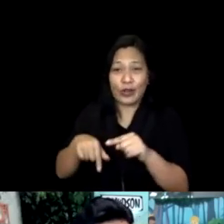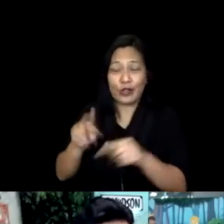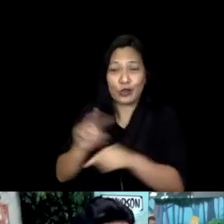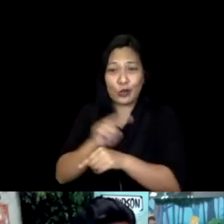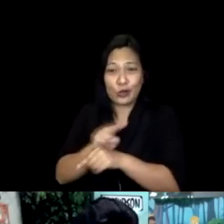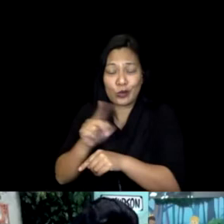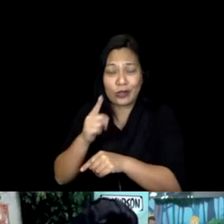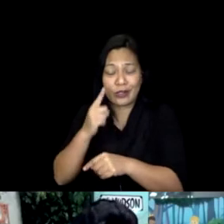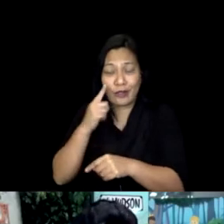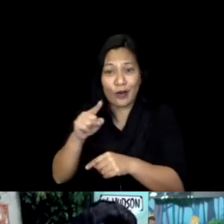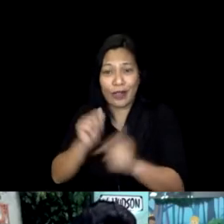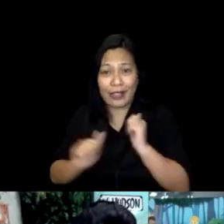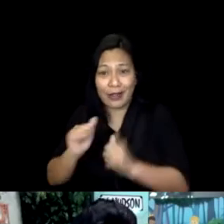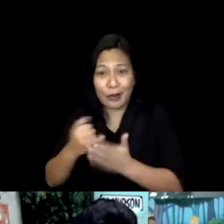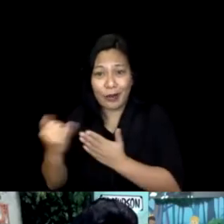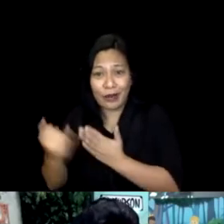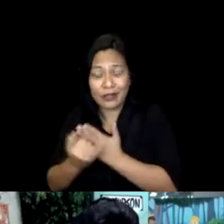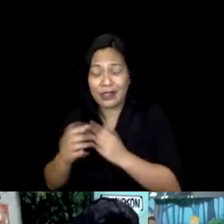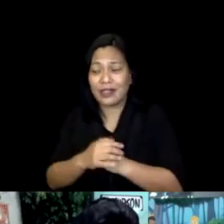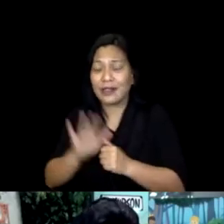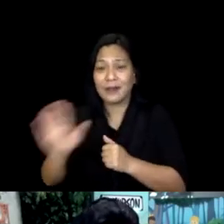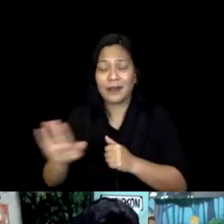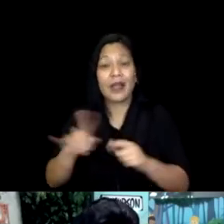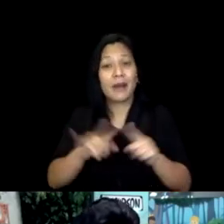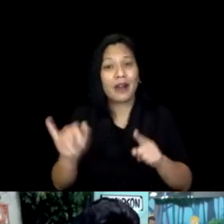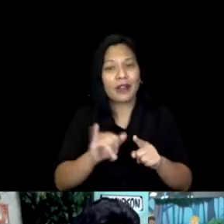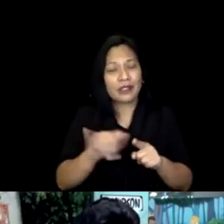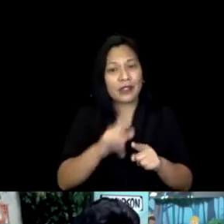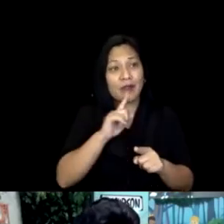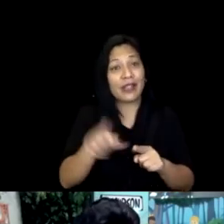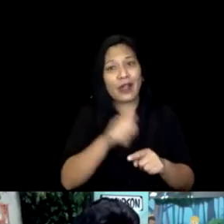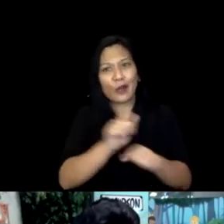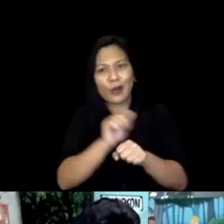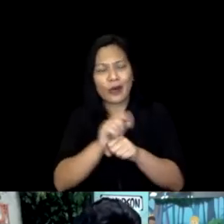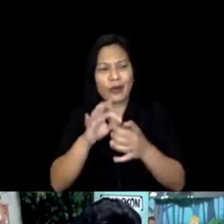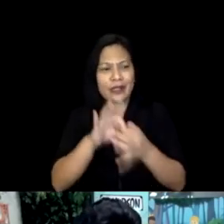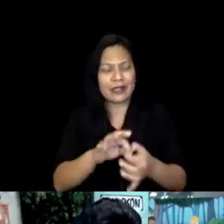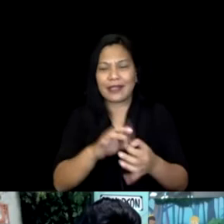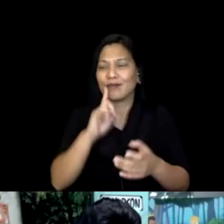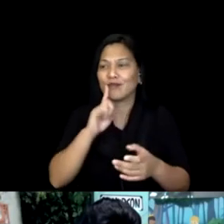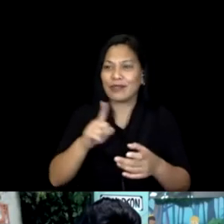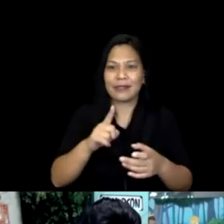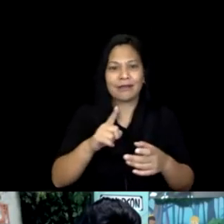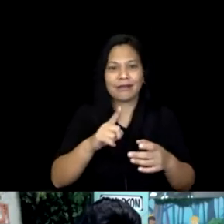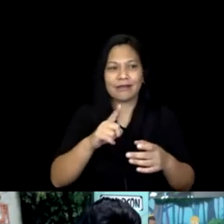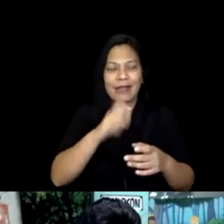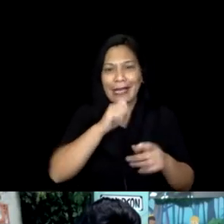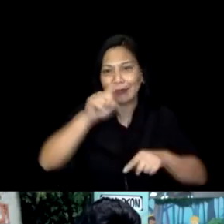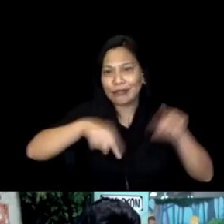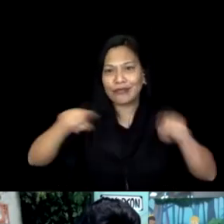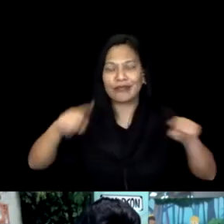then I've also done some work with the same intergenerational project because some of the youth come from Rexdale,